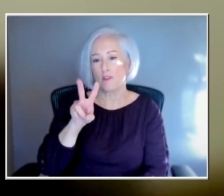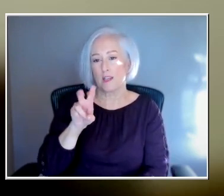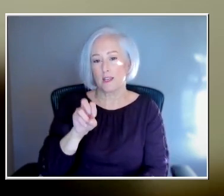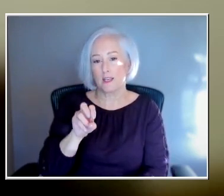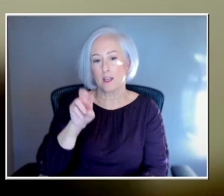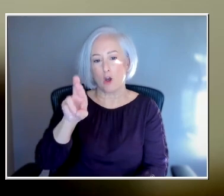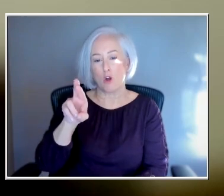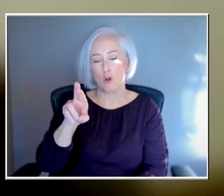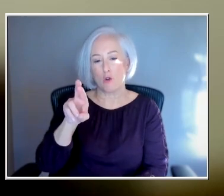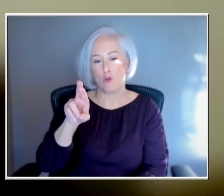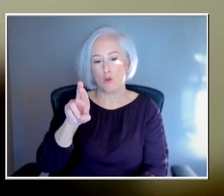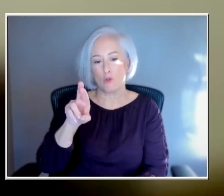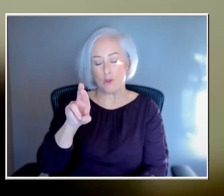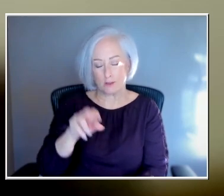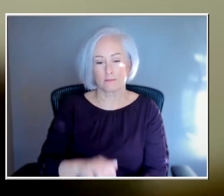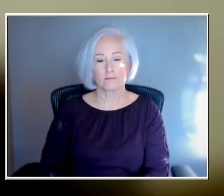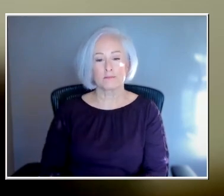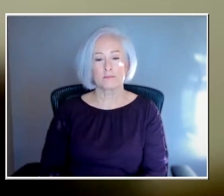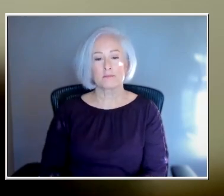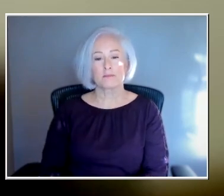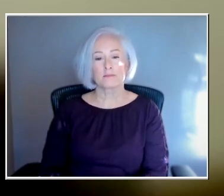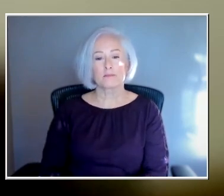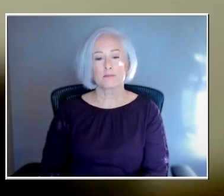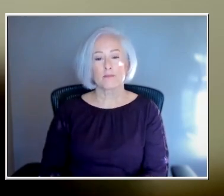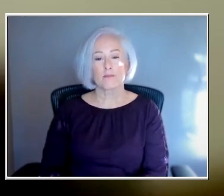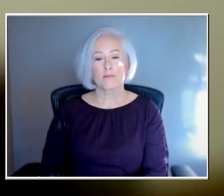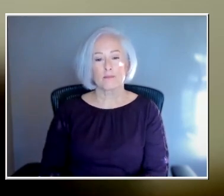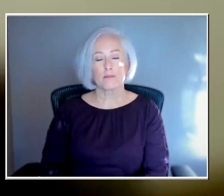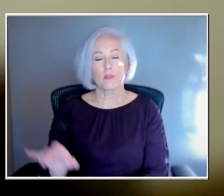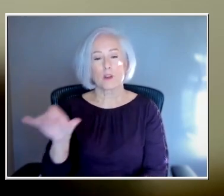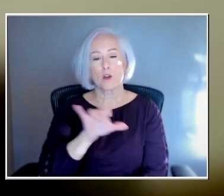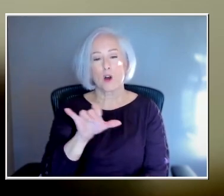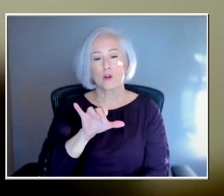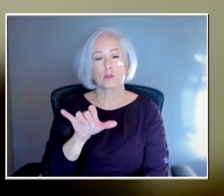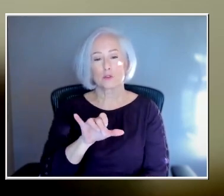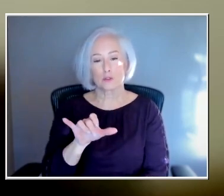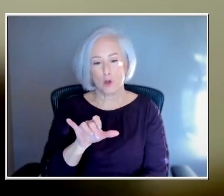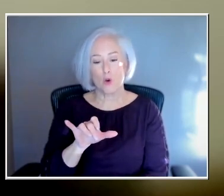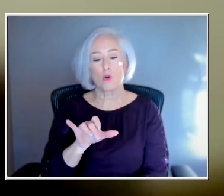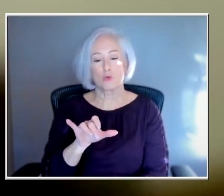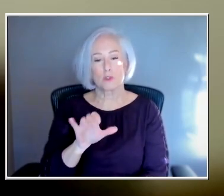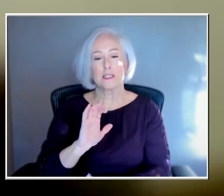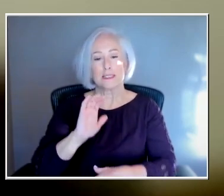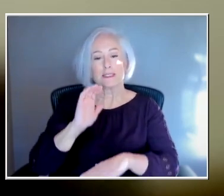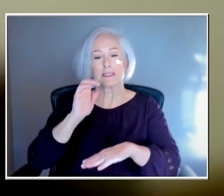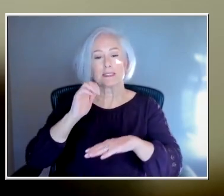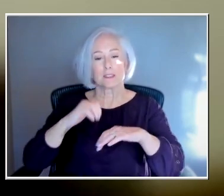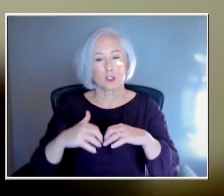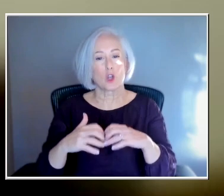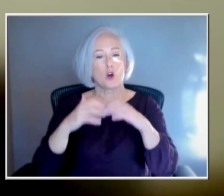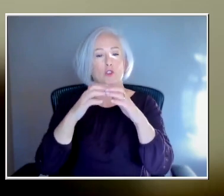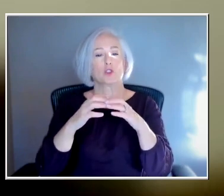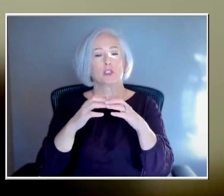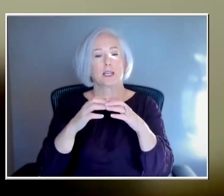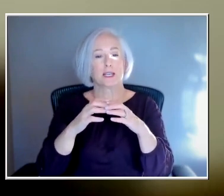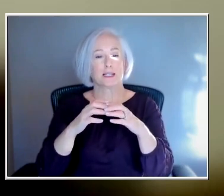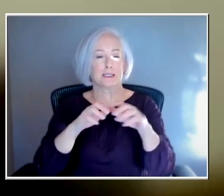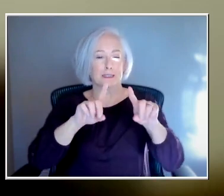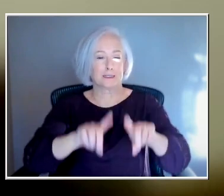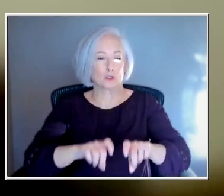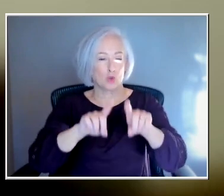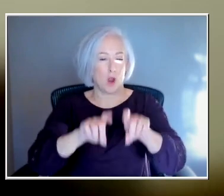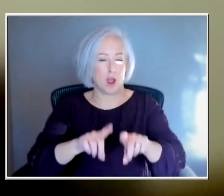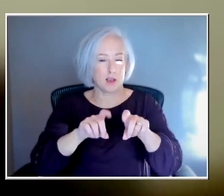RECOVER. And then also launching symptom-specific treatment and trials. And why is that important? Just because we said,